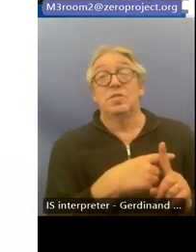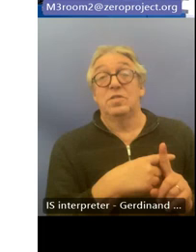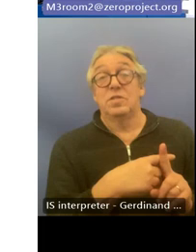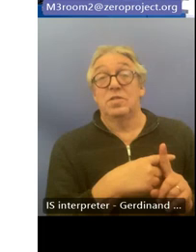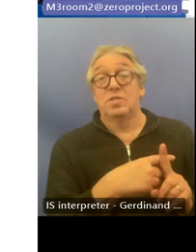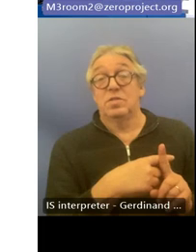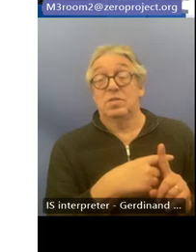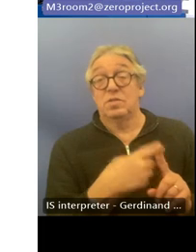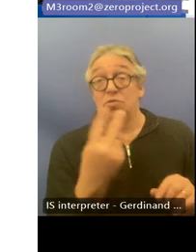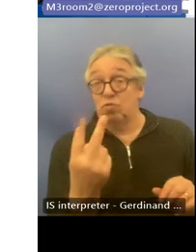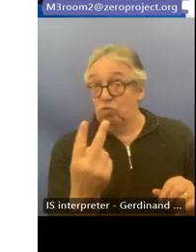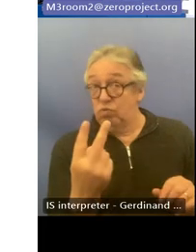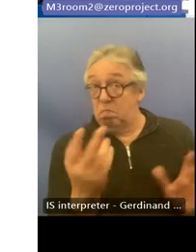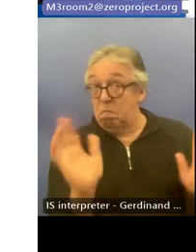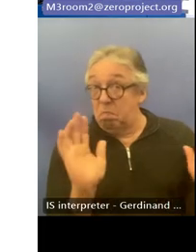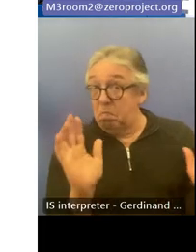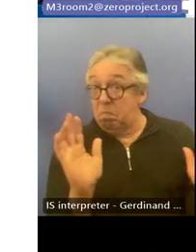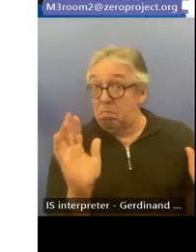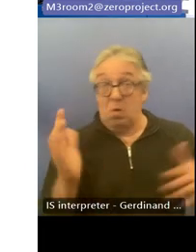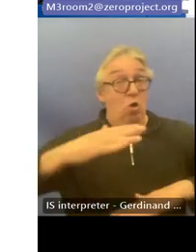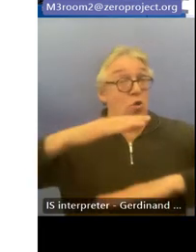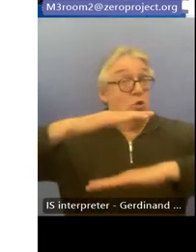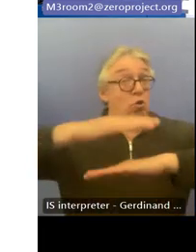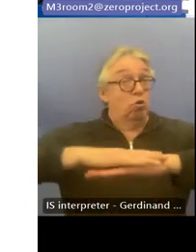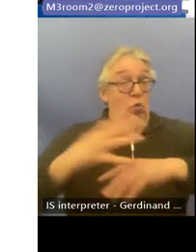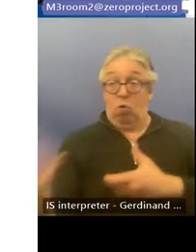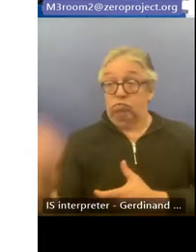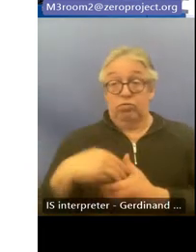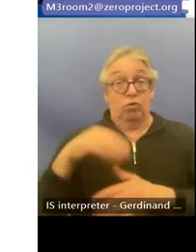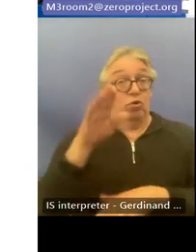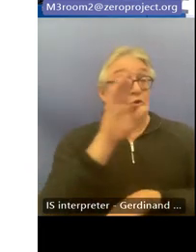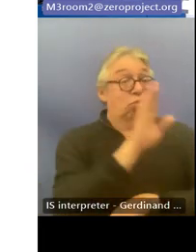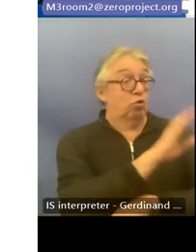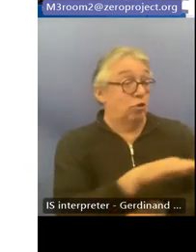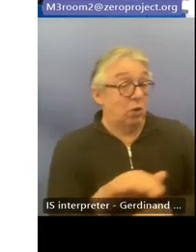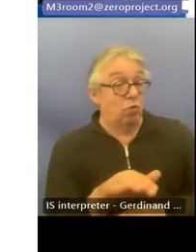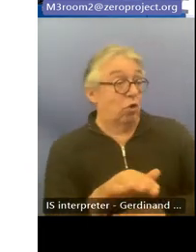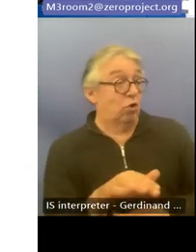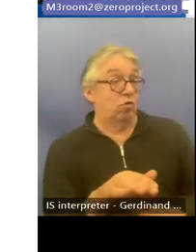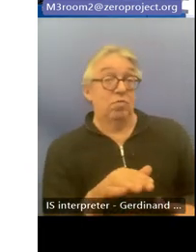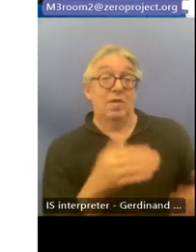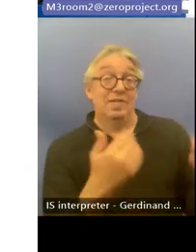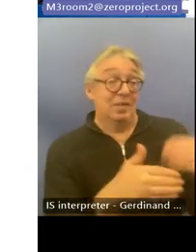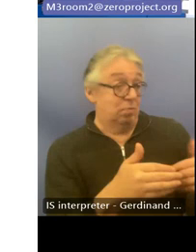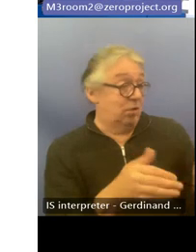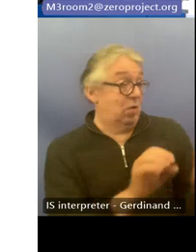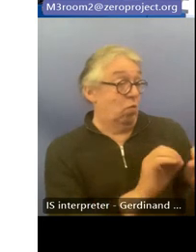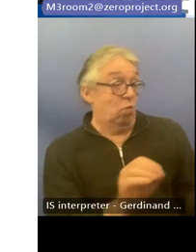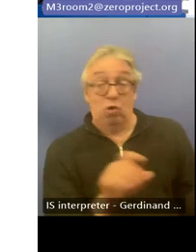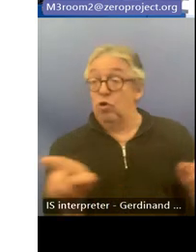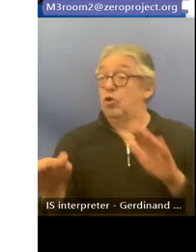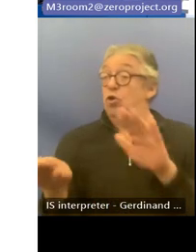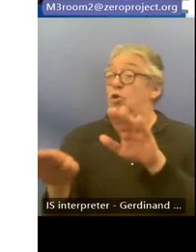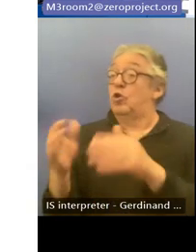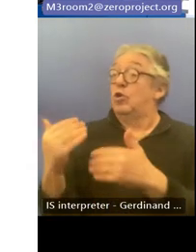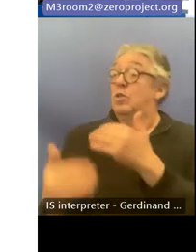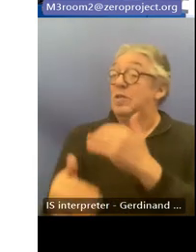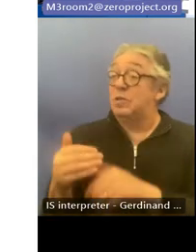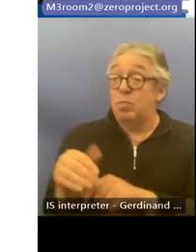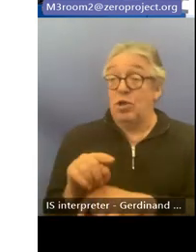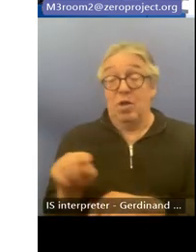the children without disabilities as it is non-formal education. So here we are really incorporating 3 things. It is the